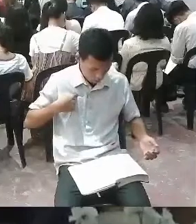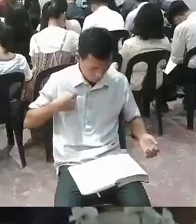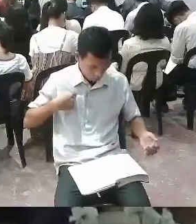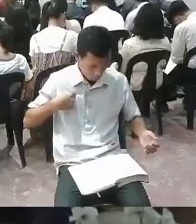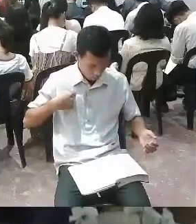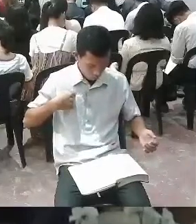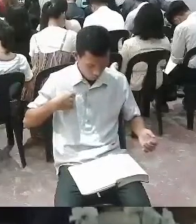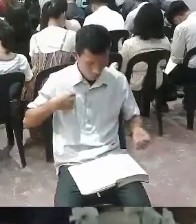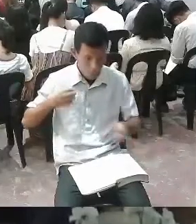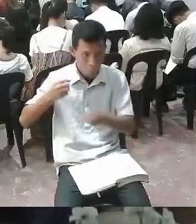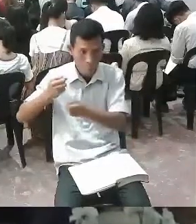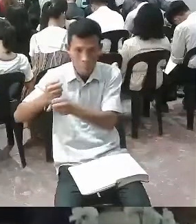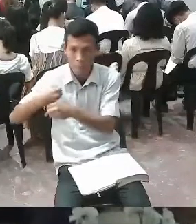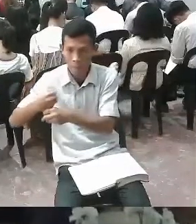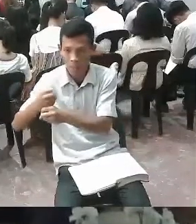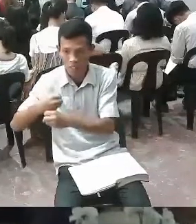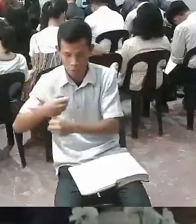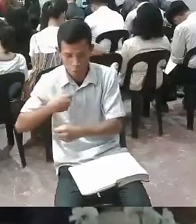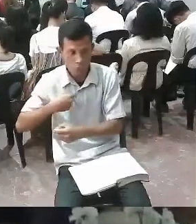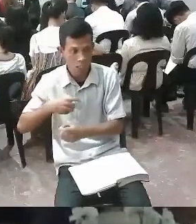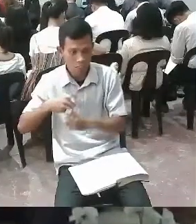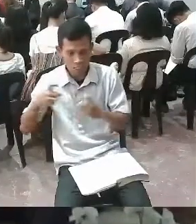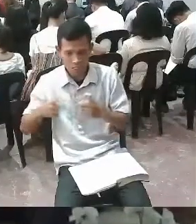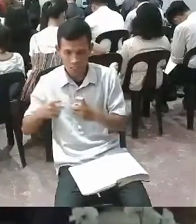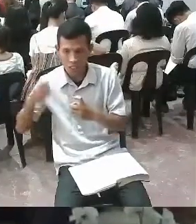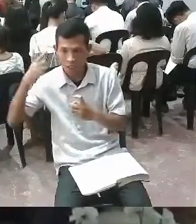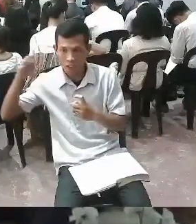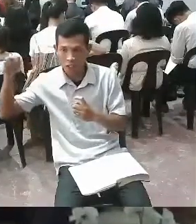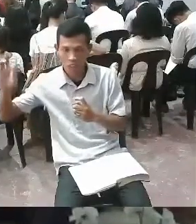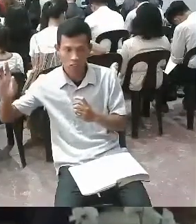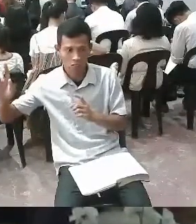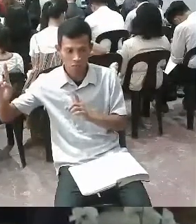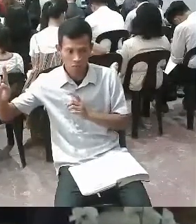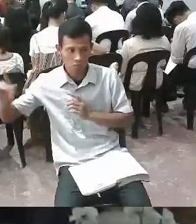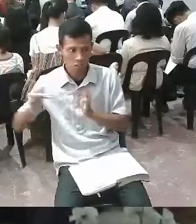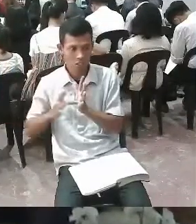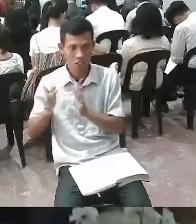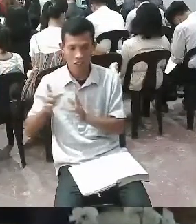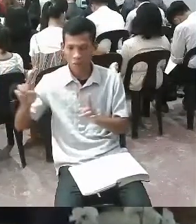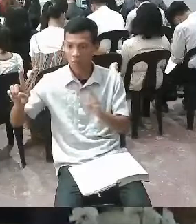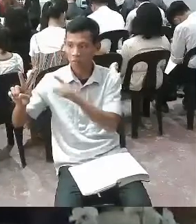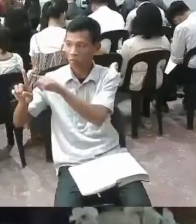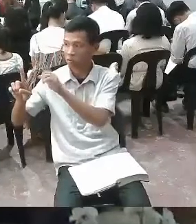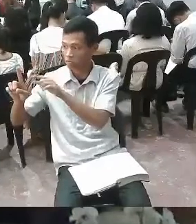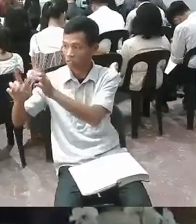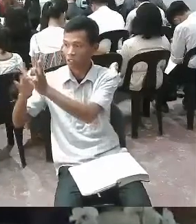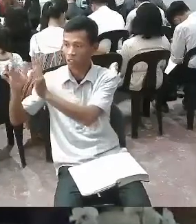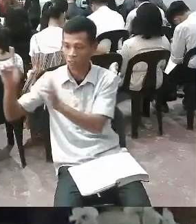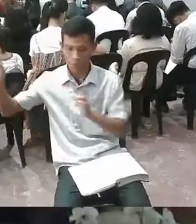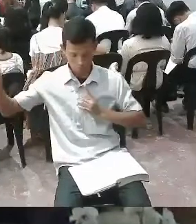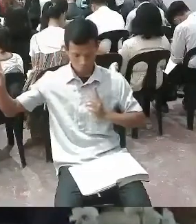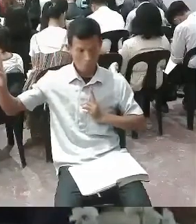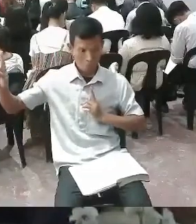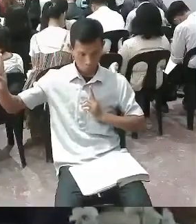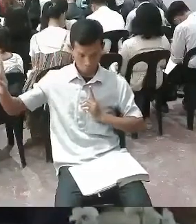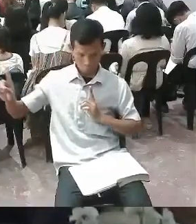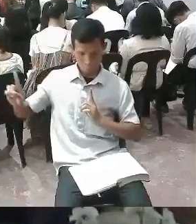for He hath made Him to be sin for us, who knew no sin, that